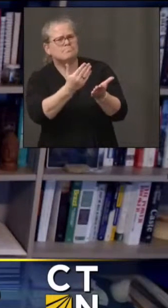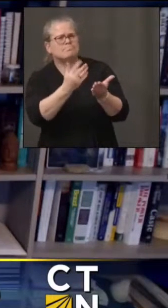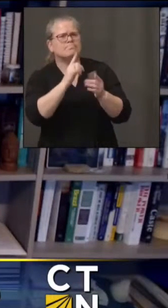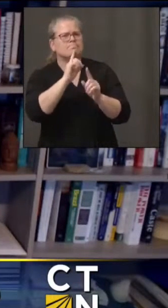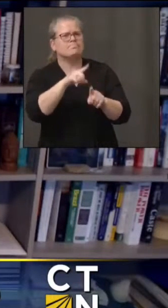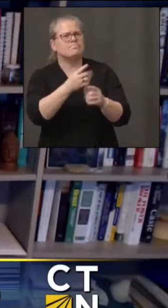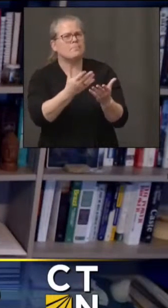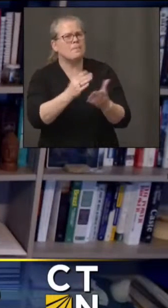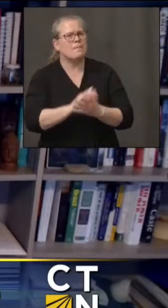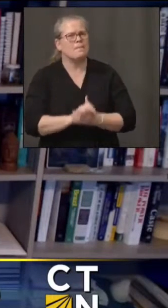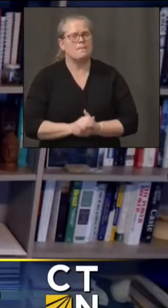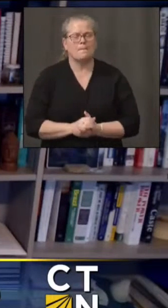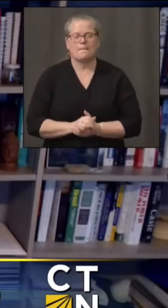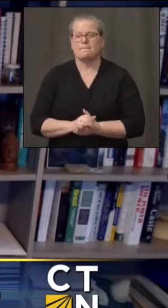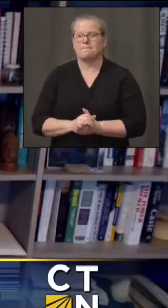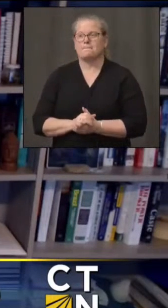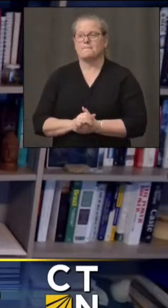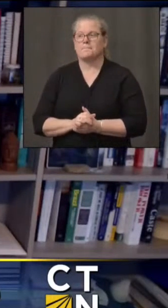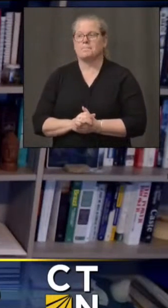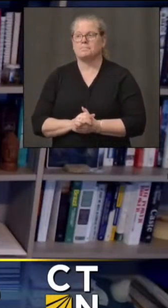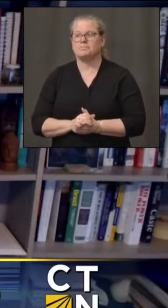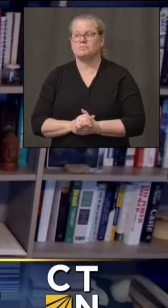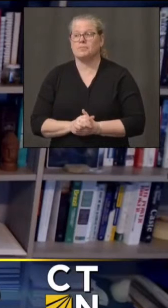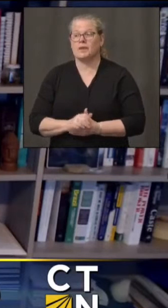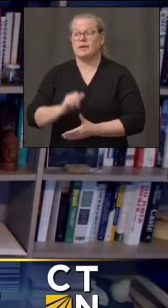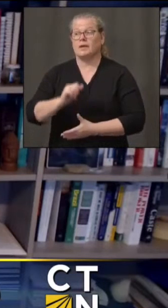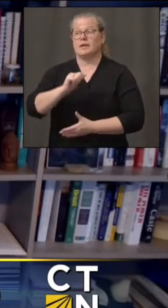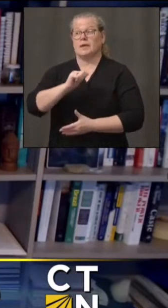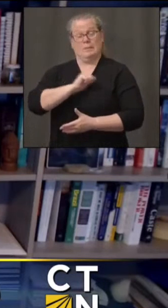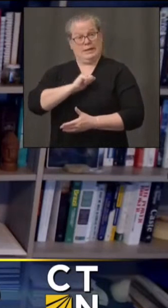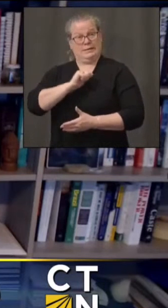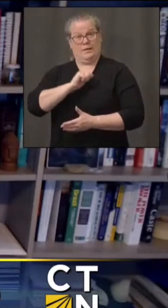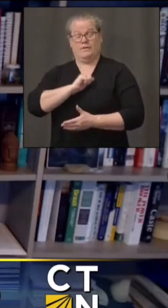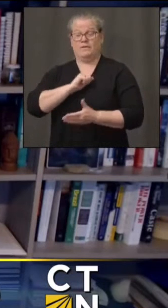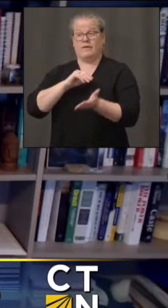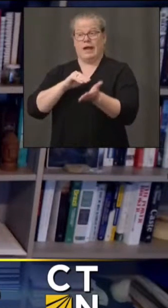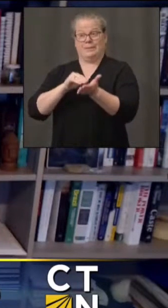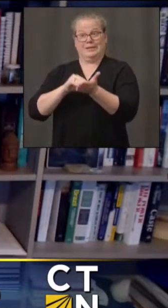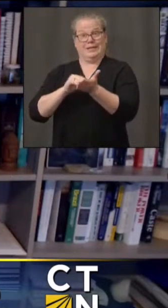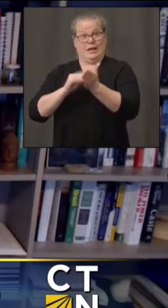healthcare professional, is very, very disappointed, and